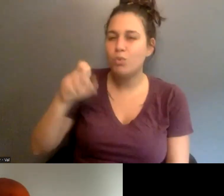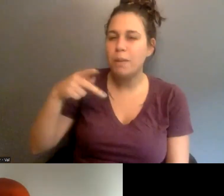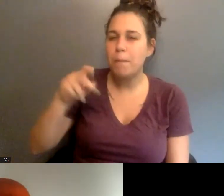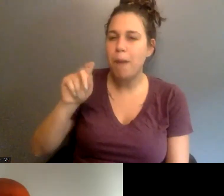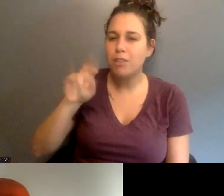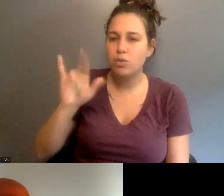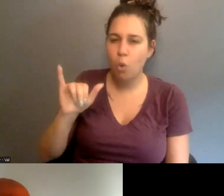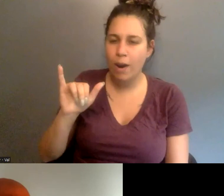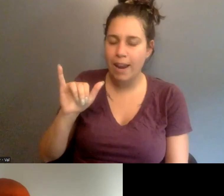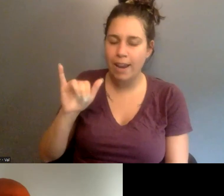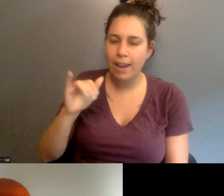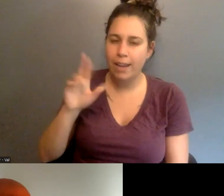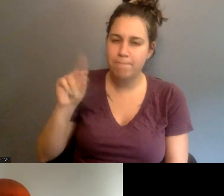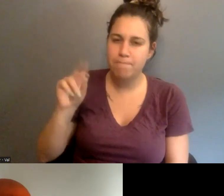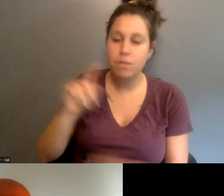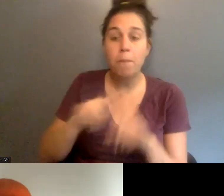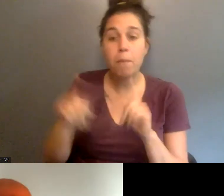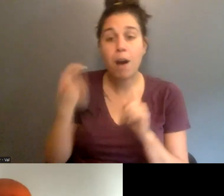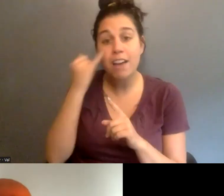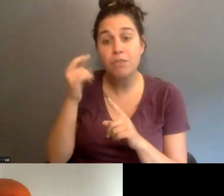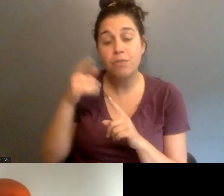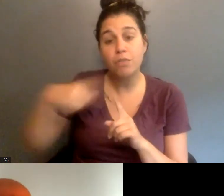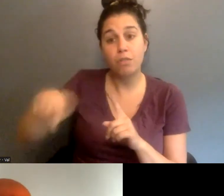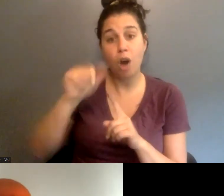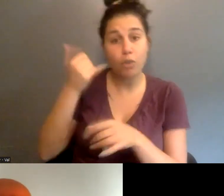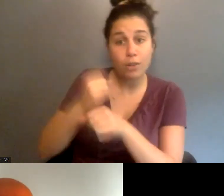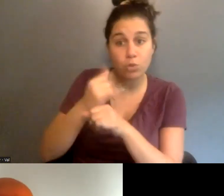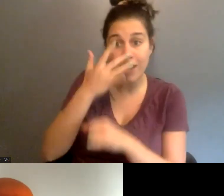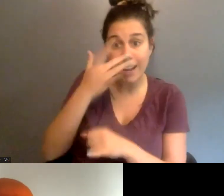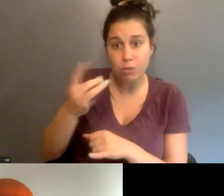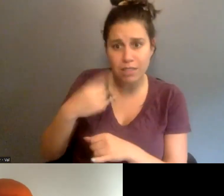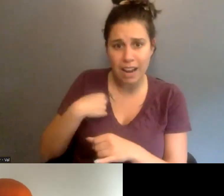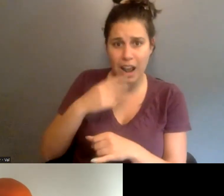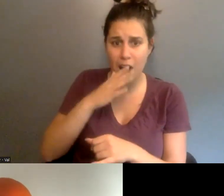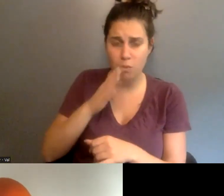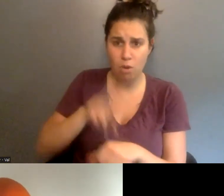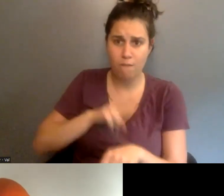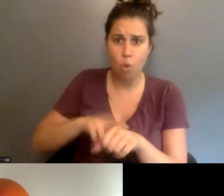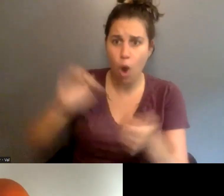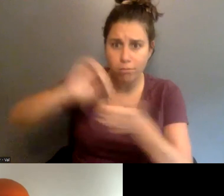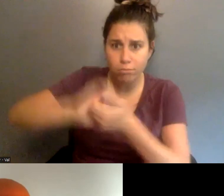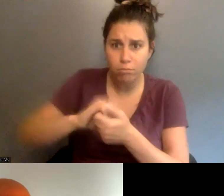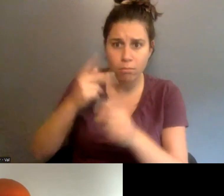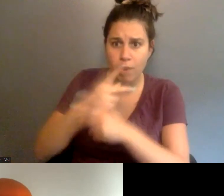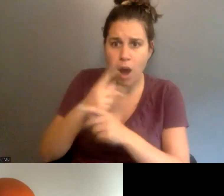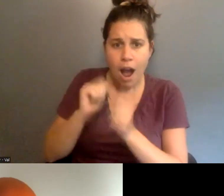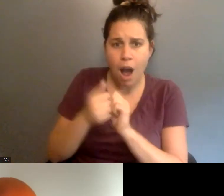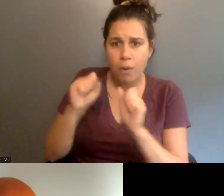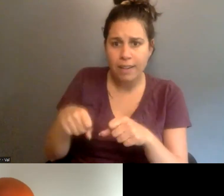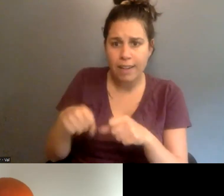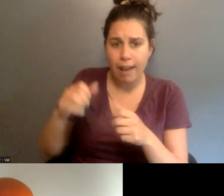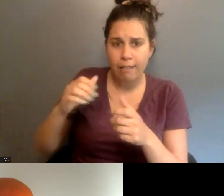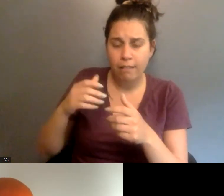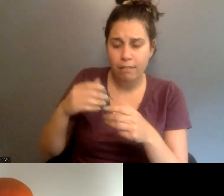but and yeah, anyone who's interested in this, I'm interested in talking with them and thinking of ways that we might